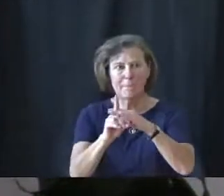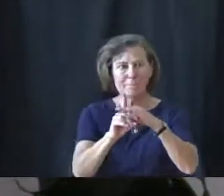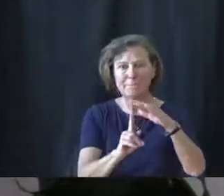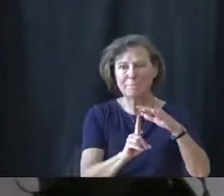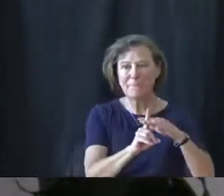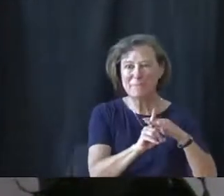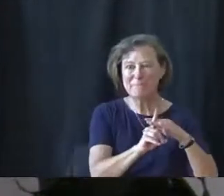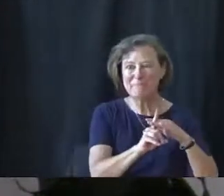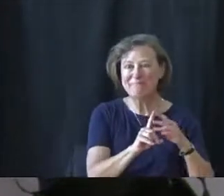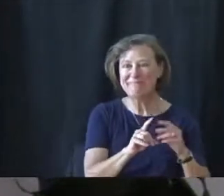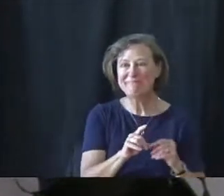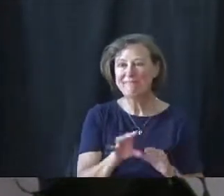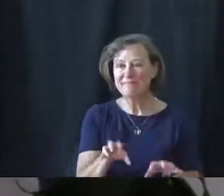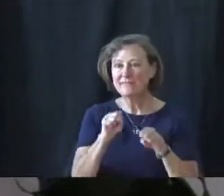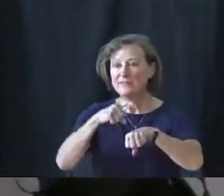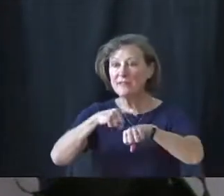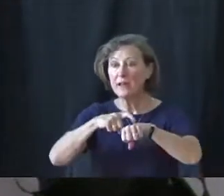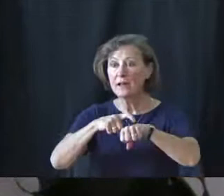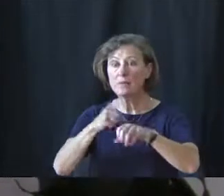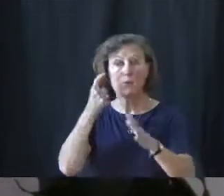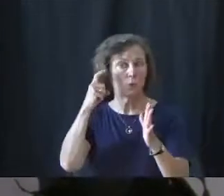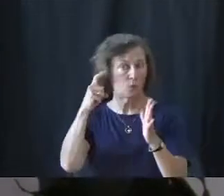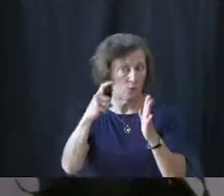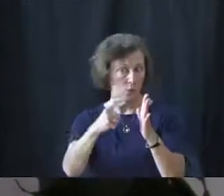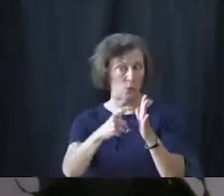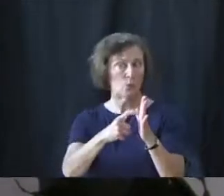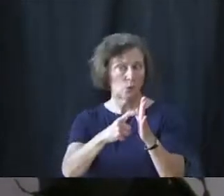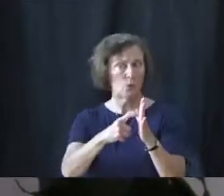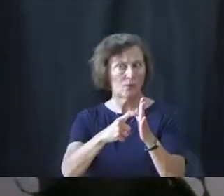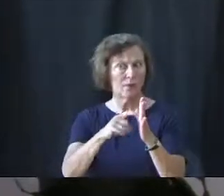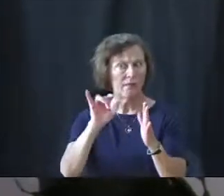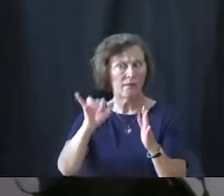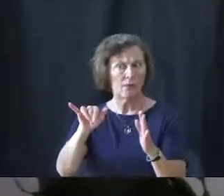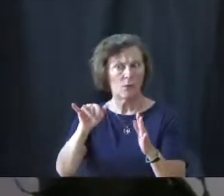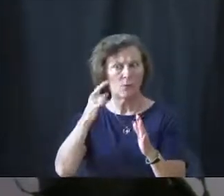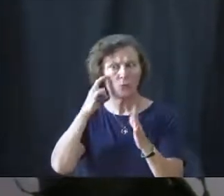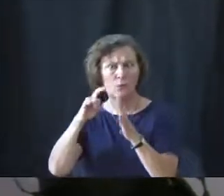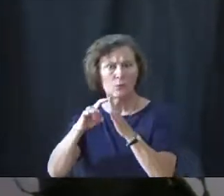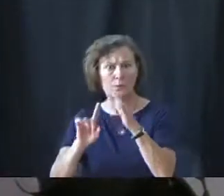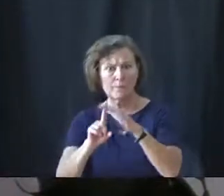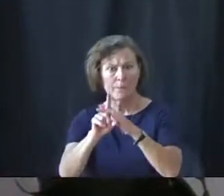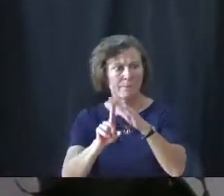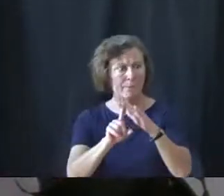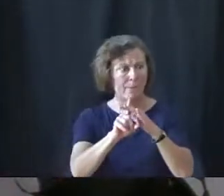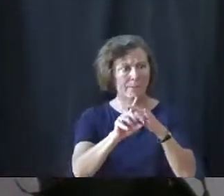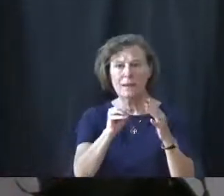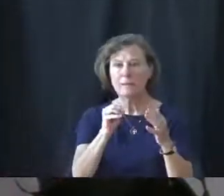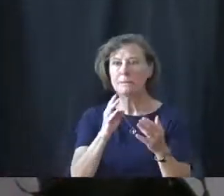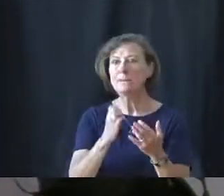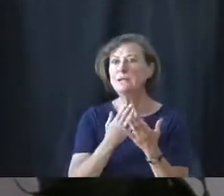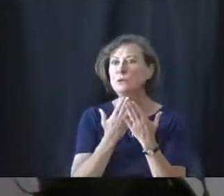Let us take the time to notice those glimpses and be grateful.